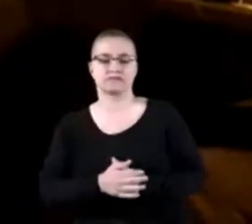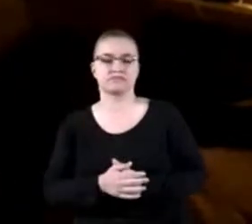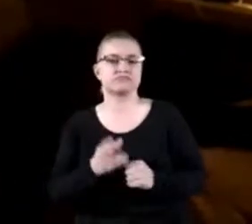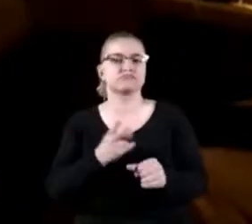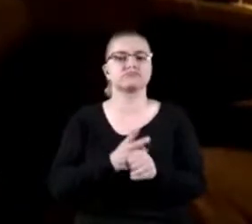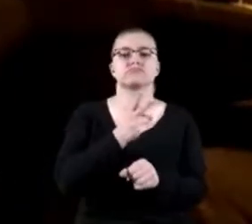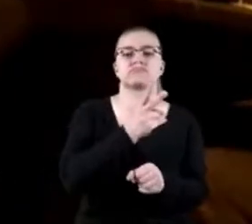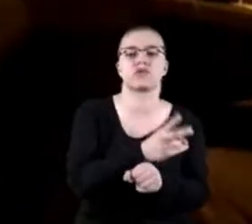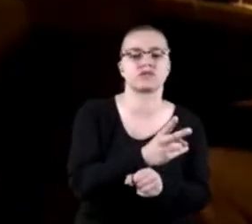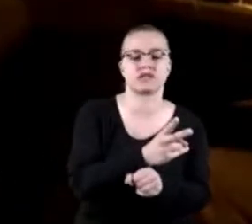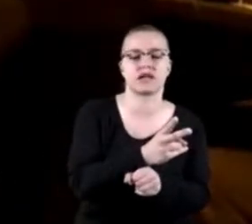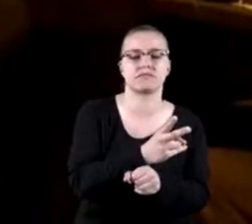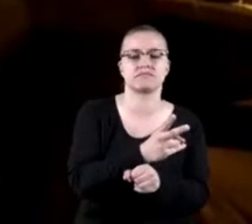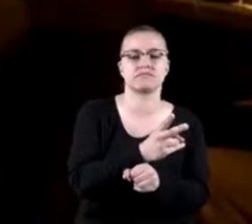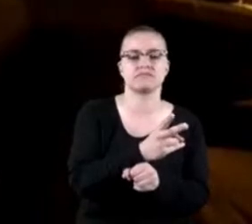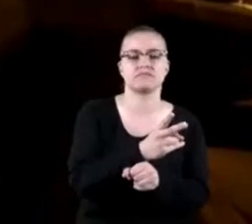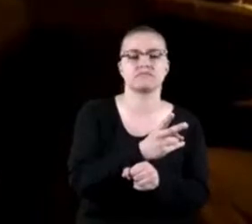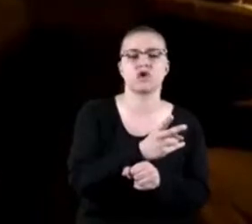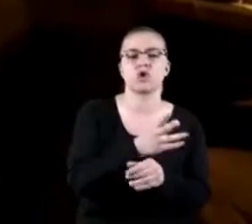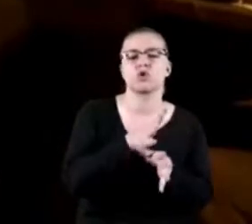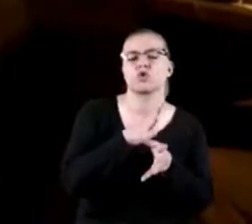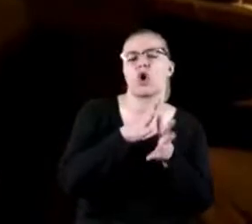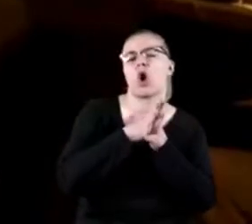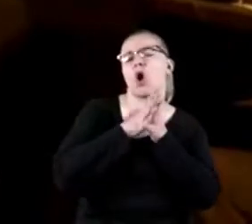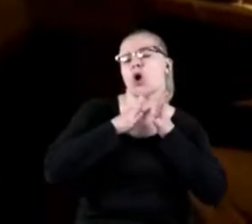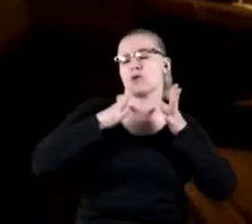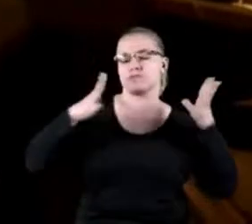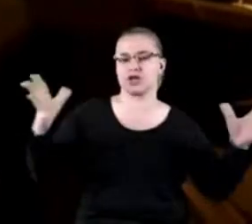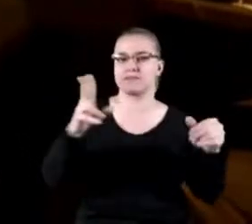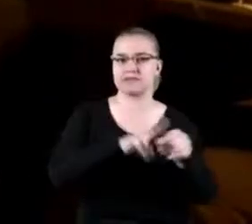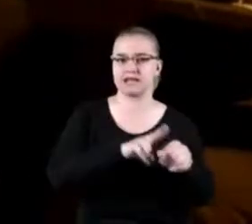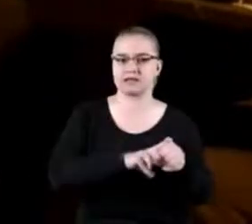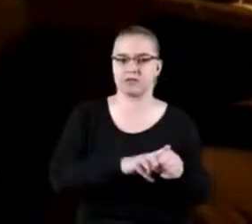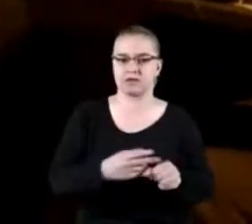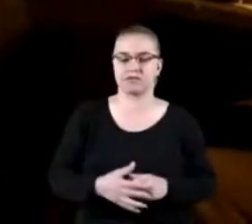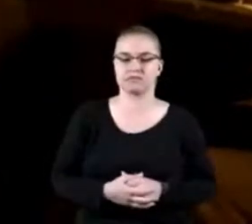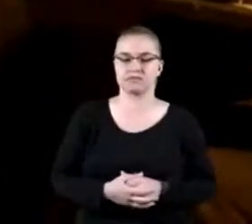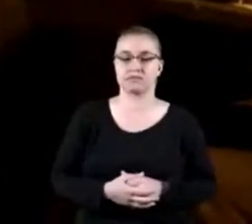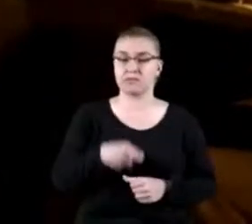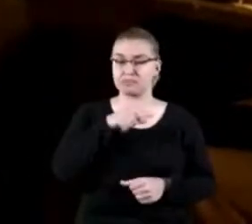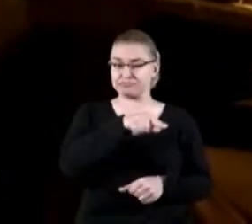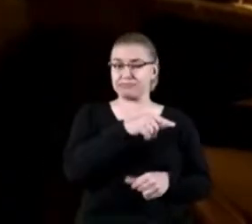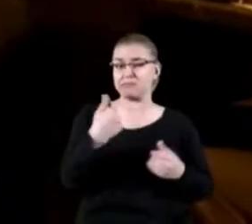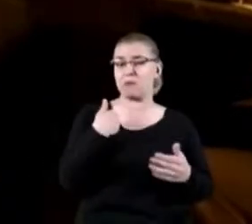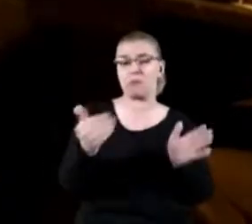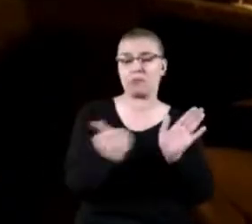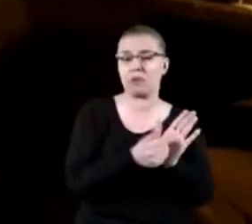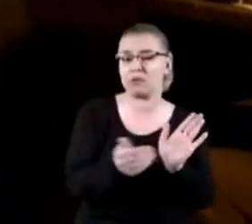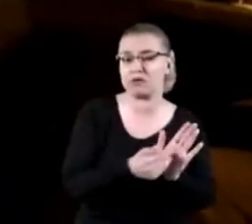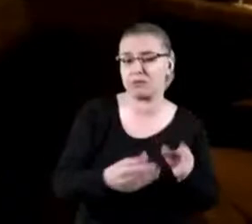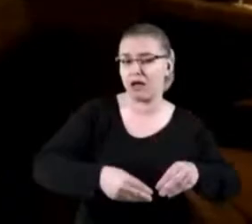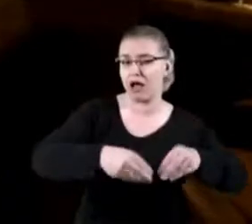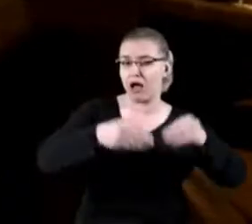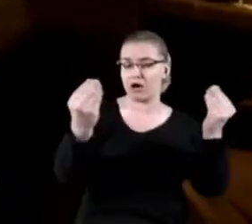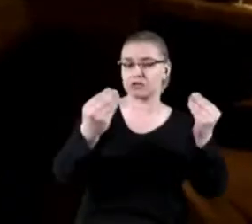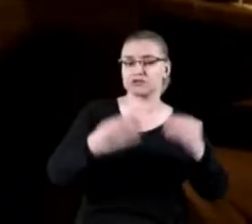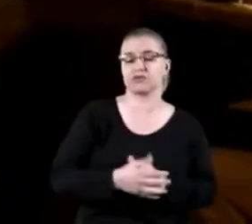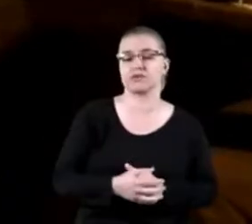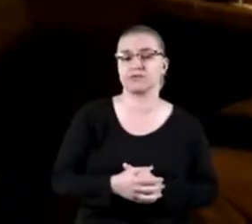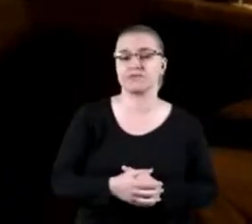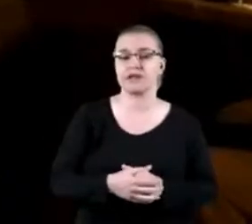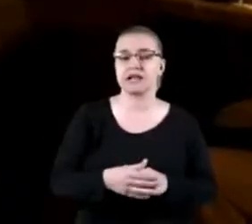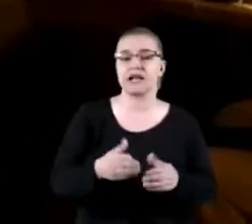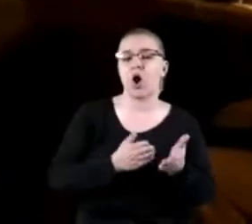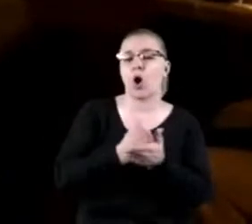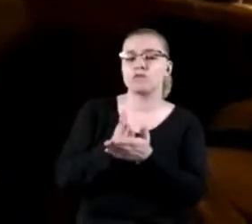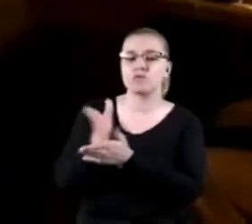huge resources that was required basically to develop those public infrastructure that facilitated the